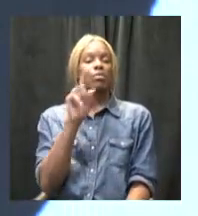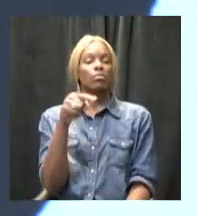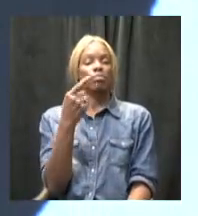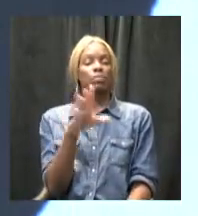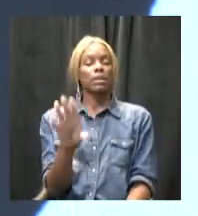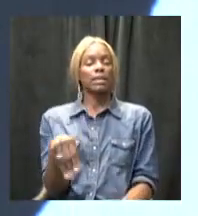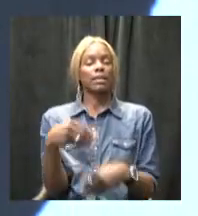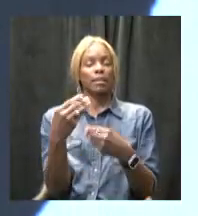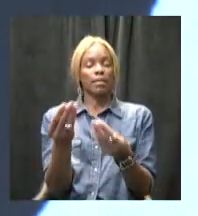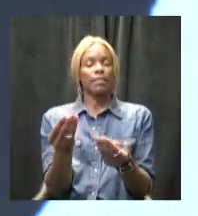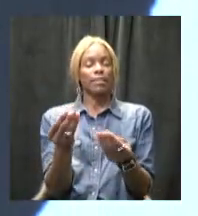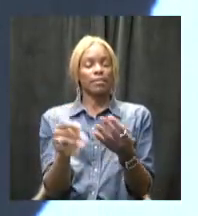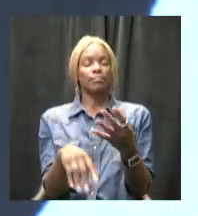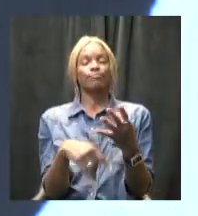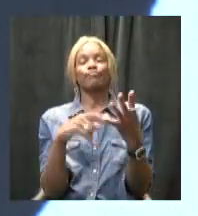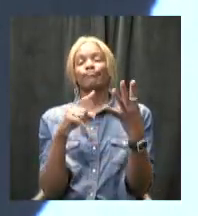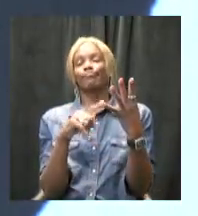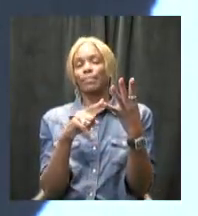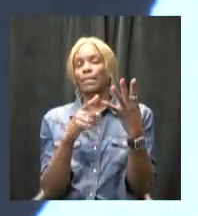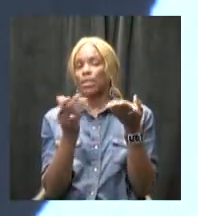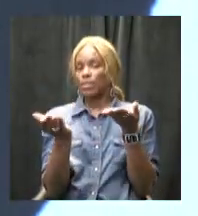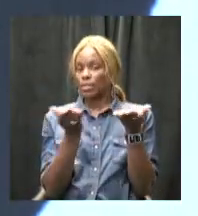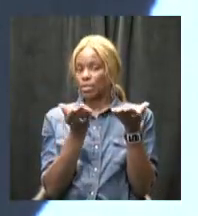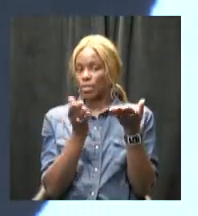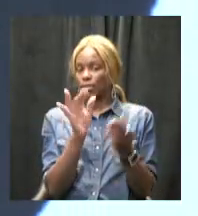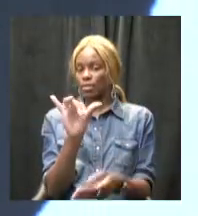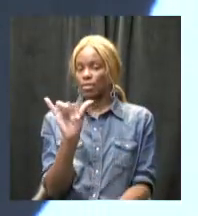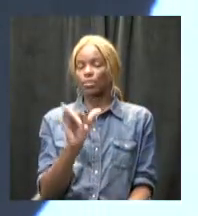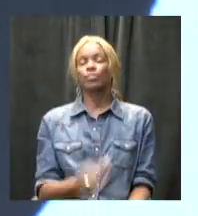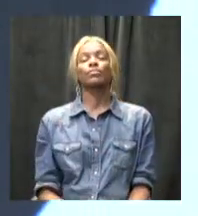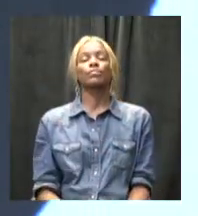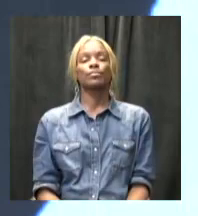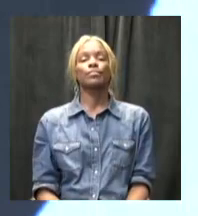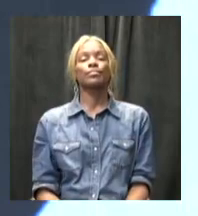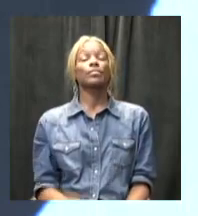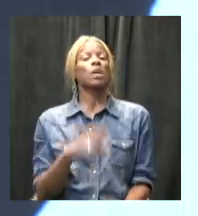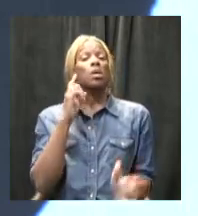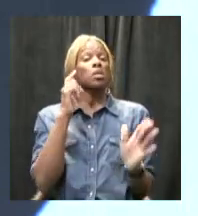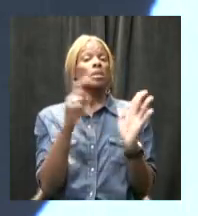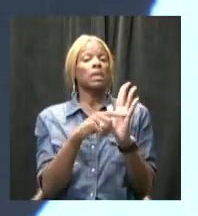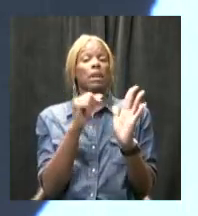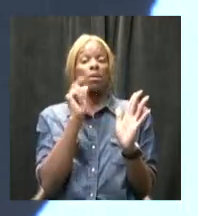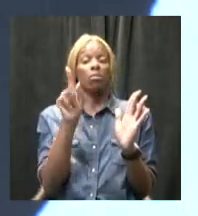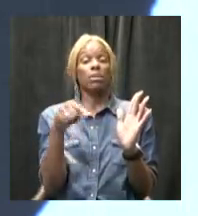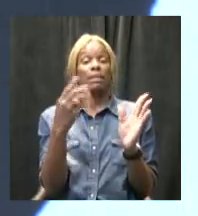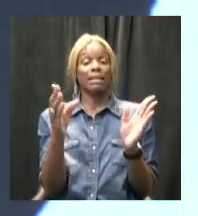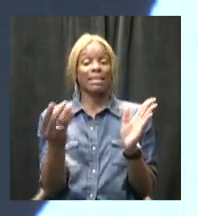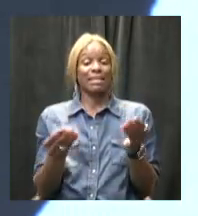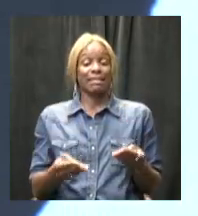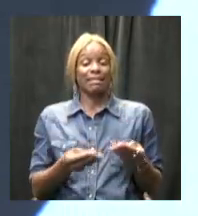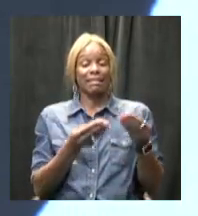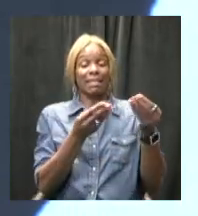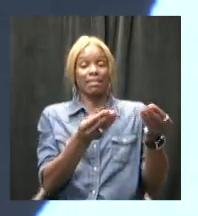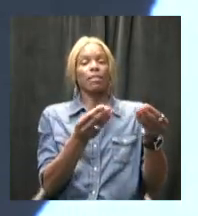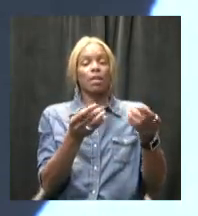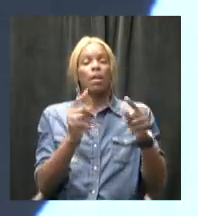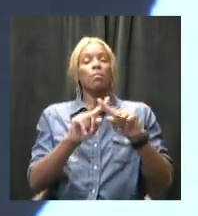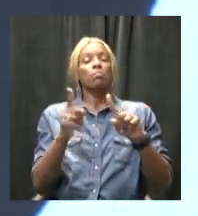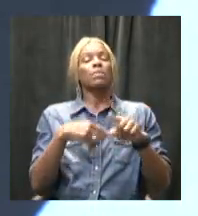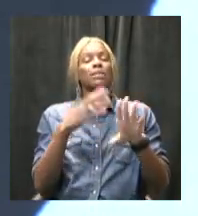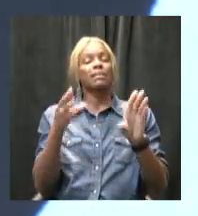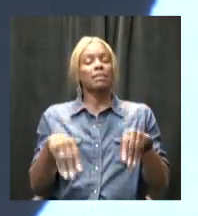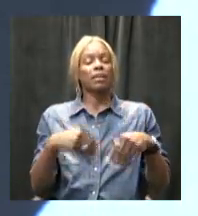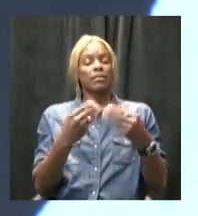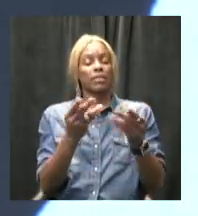also serving. Because notice they're not just giving, but they're giving also to anyone that's in